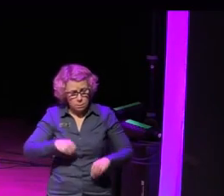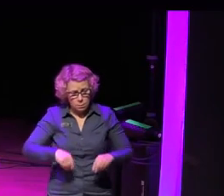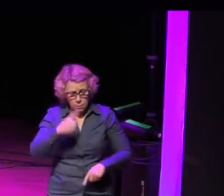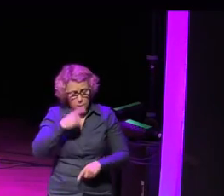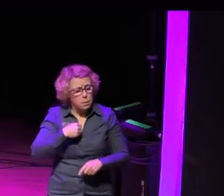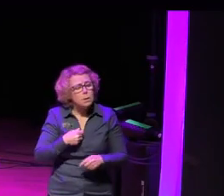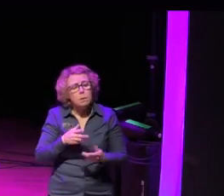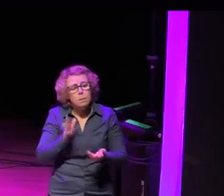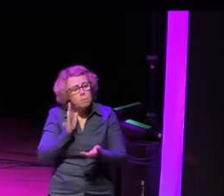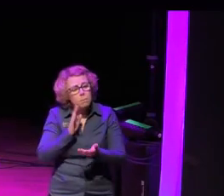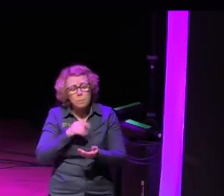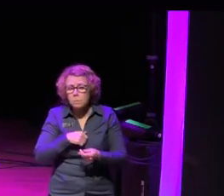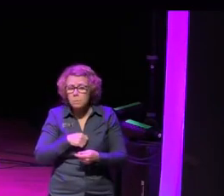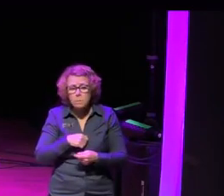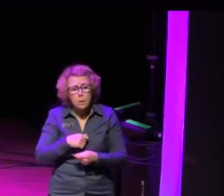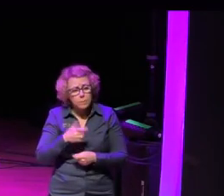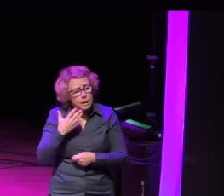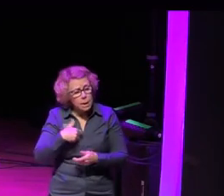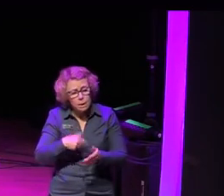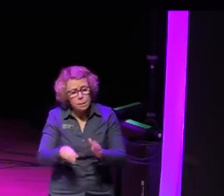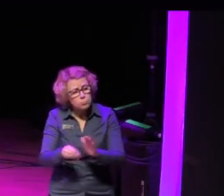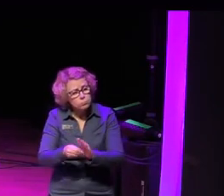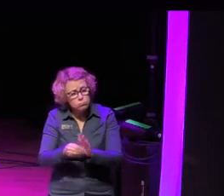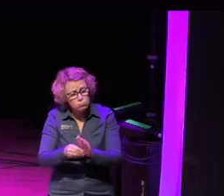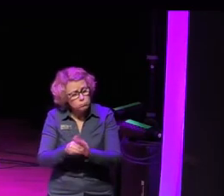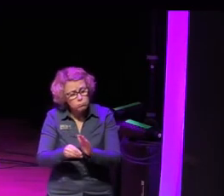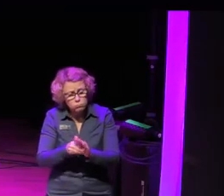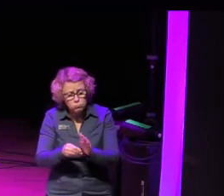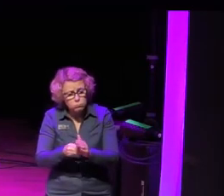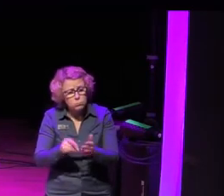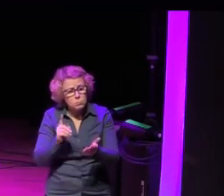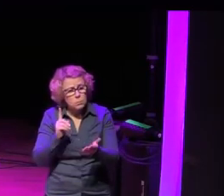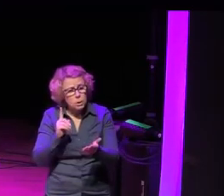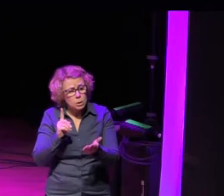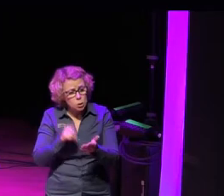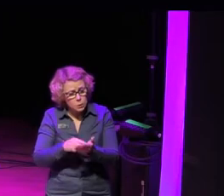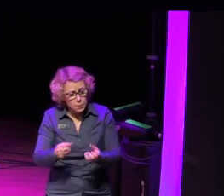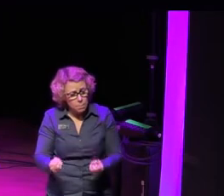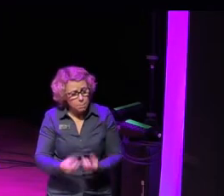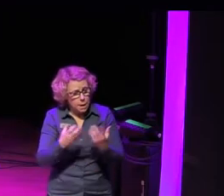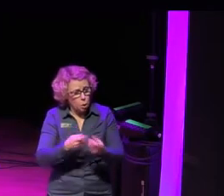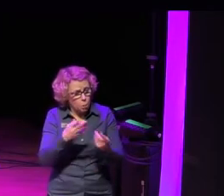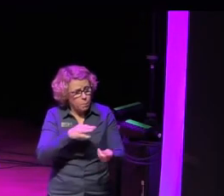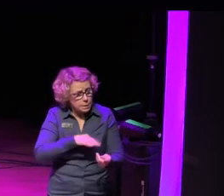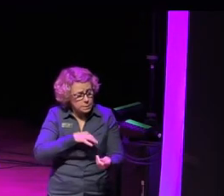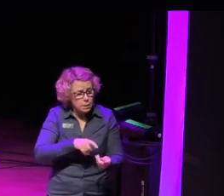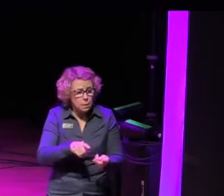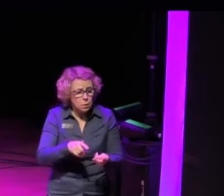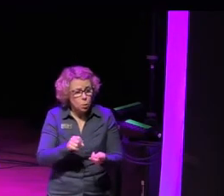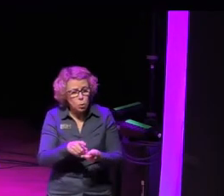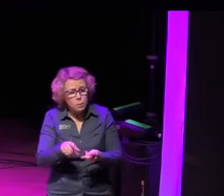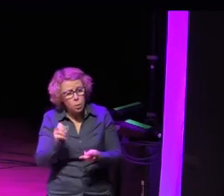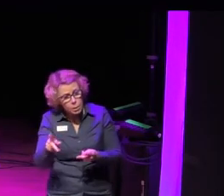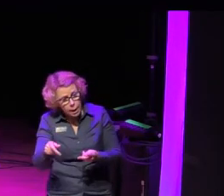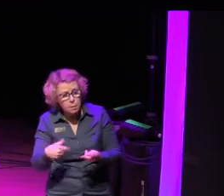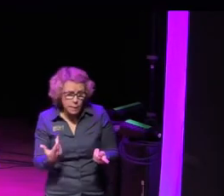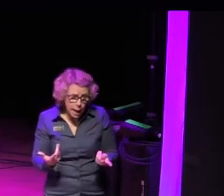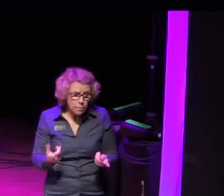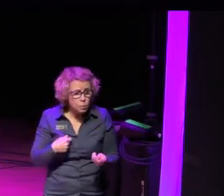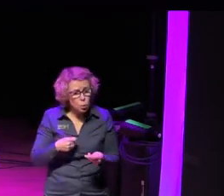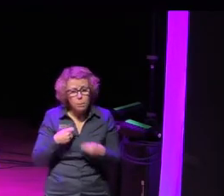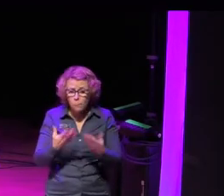not paying you to unload all this medicine. And they say, okay, but then you cannot get